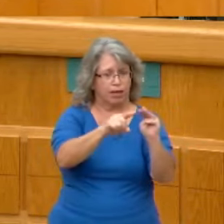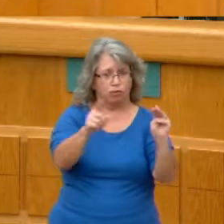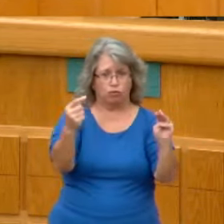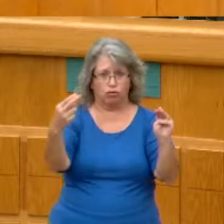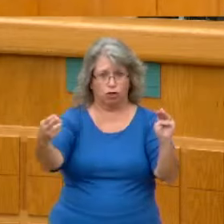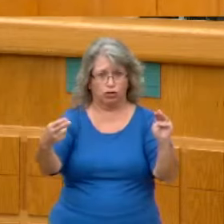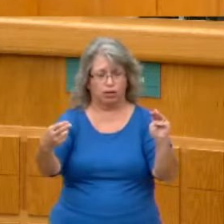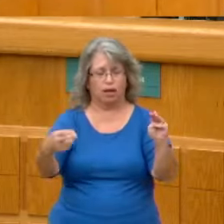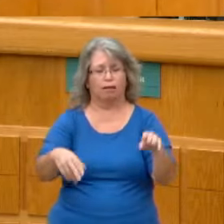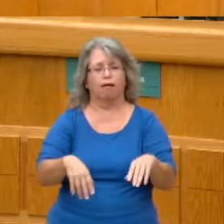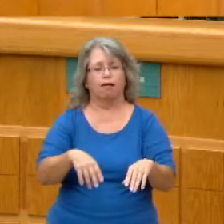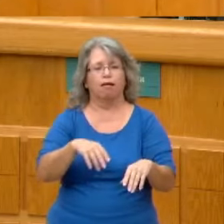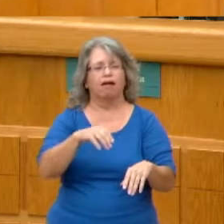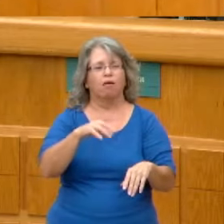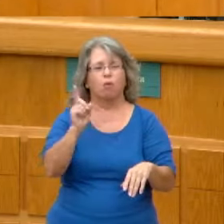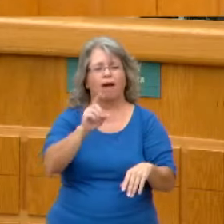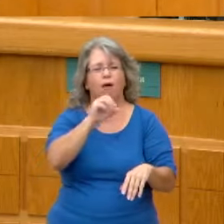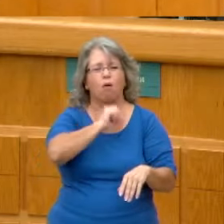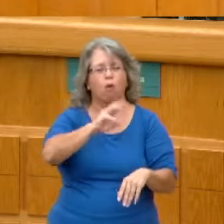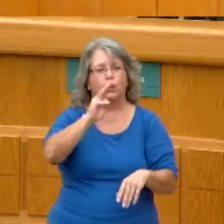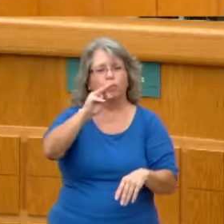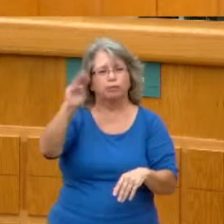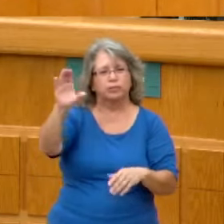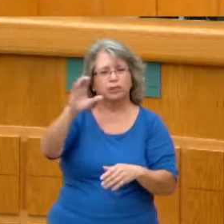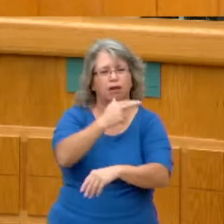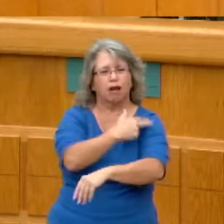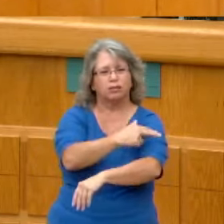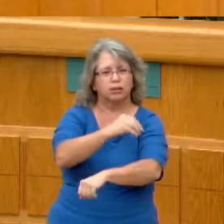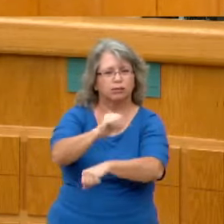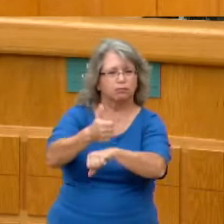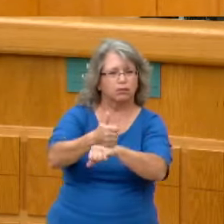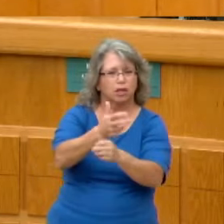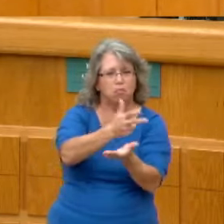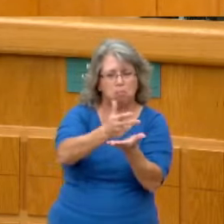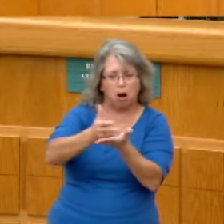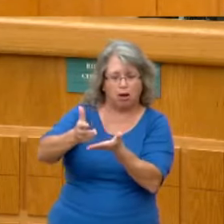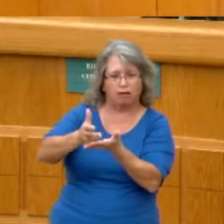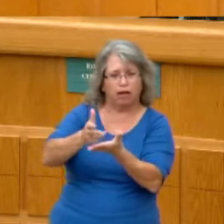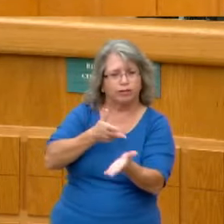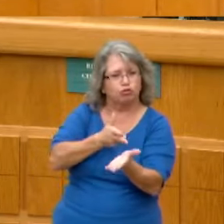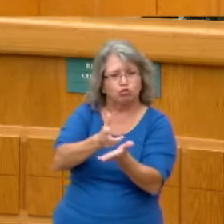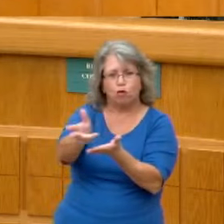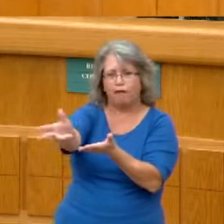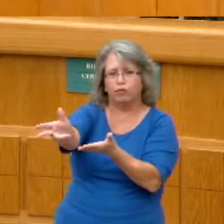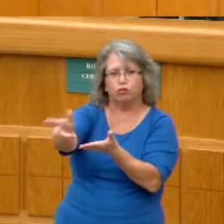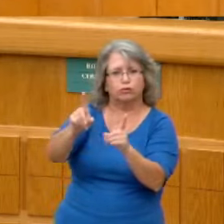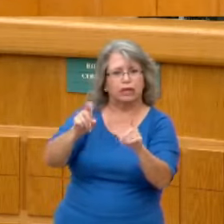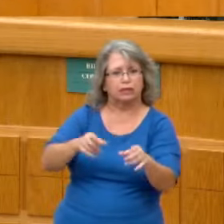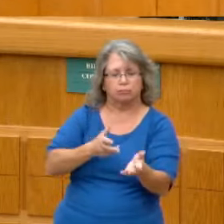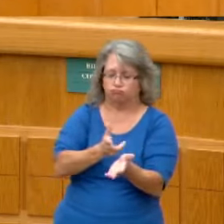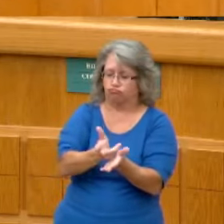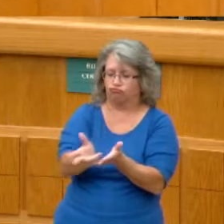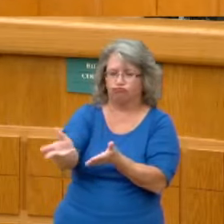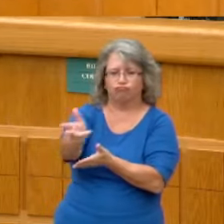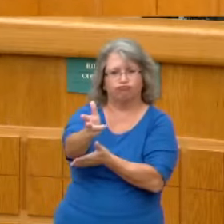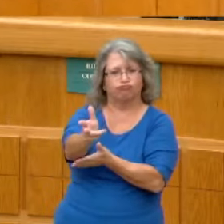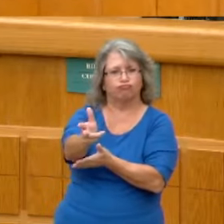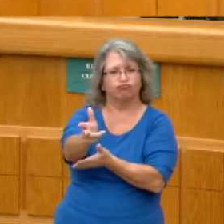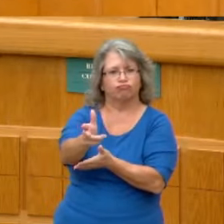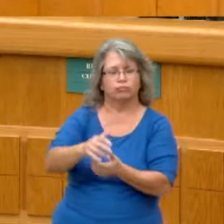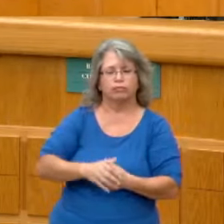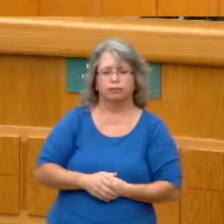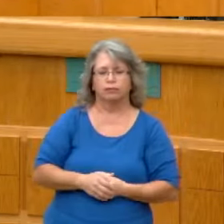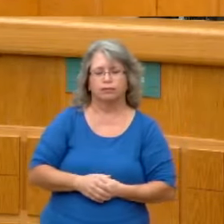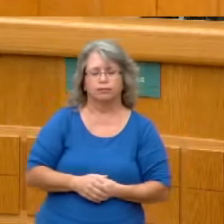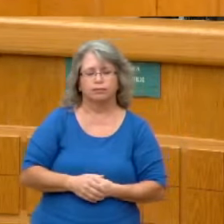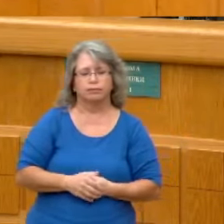Memorial Hospital parking lot from 9 a.m. to 2 p.m. And this is a drive-through testing site.